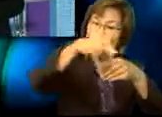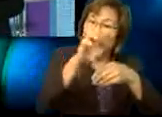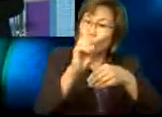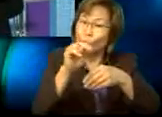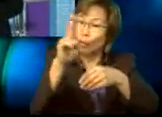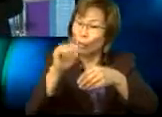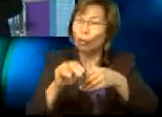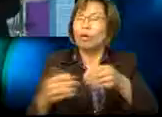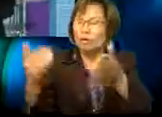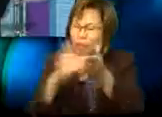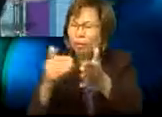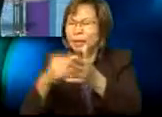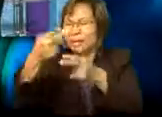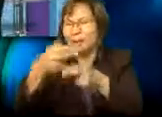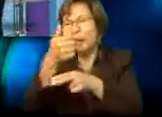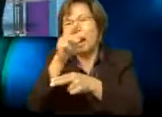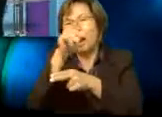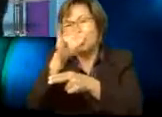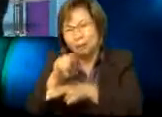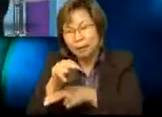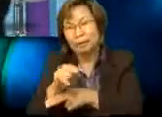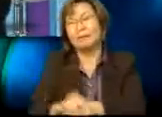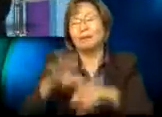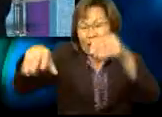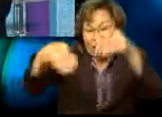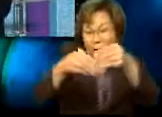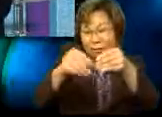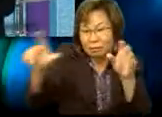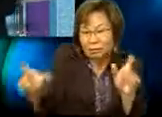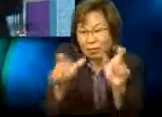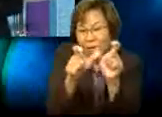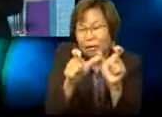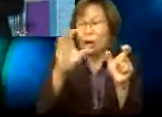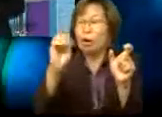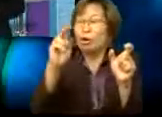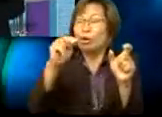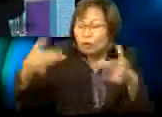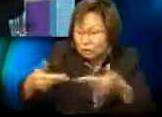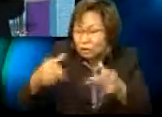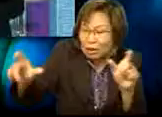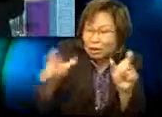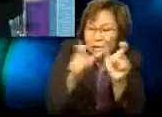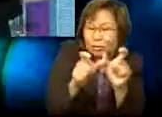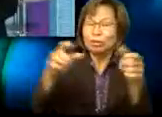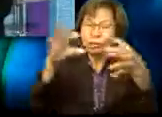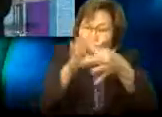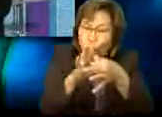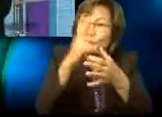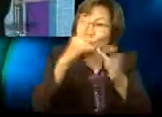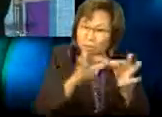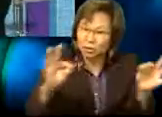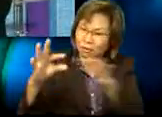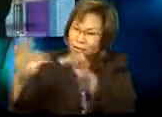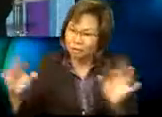name Amin. You have also added the conjunction because to join the two sentences. You have also